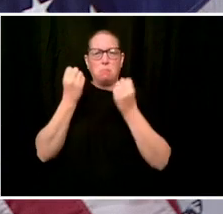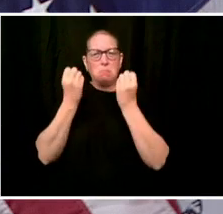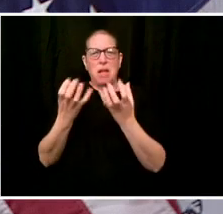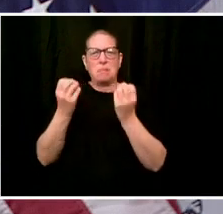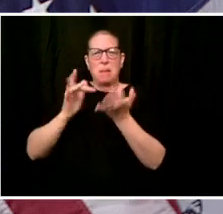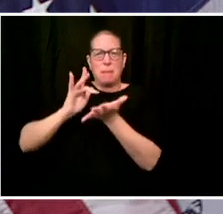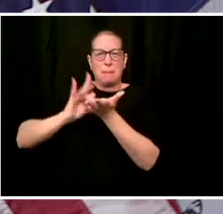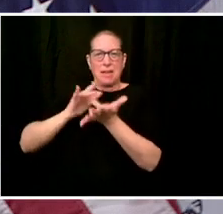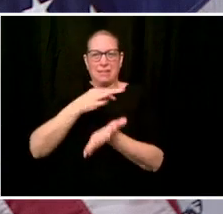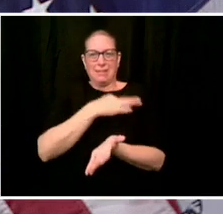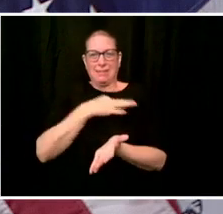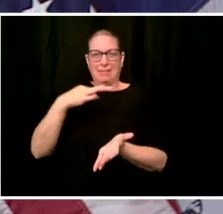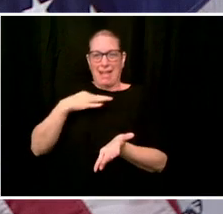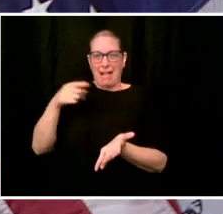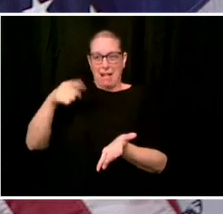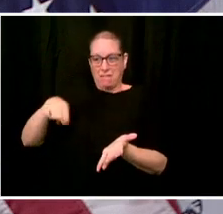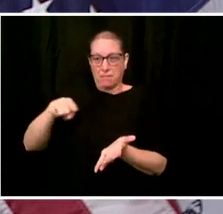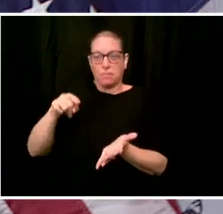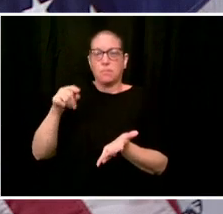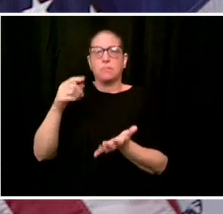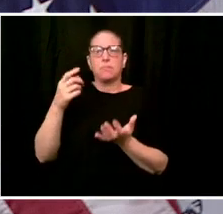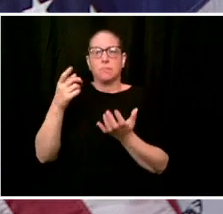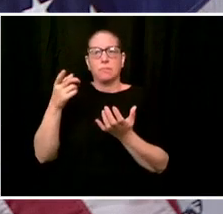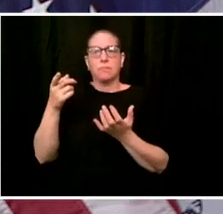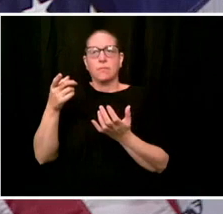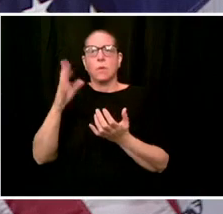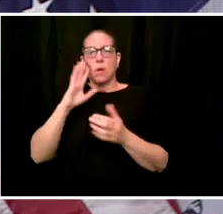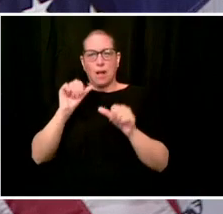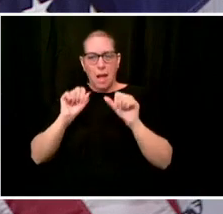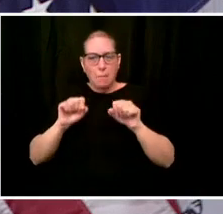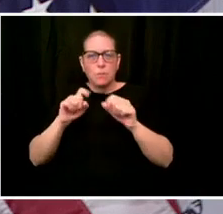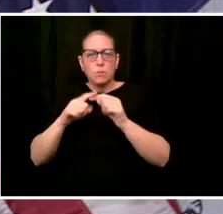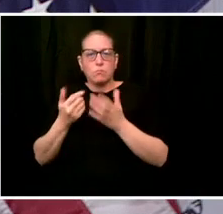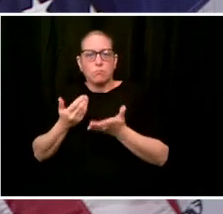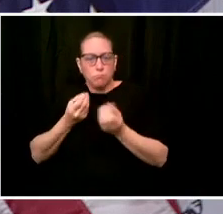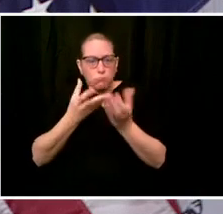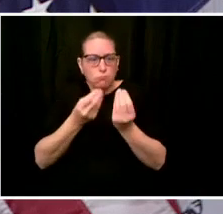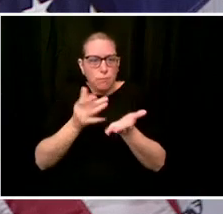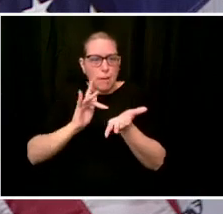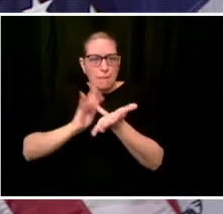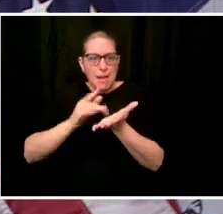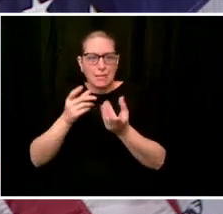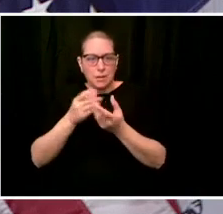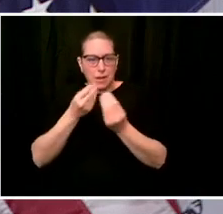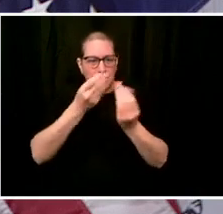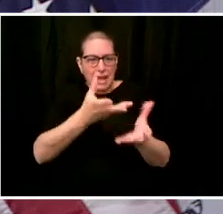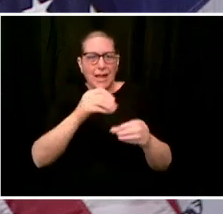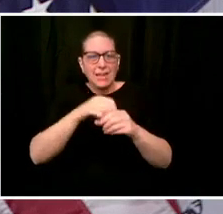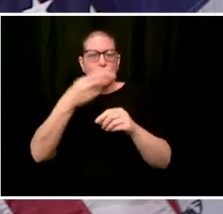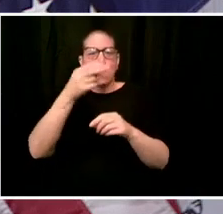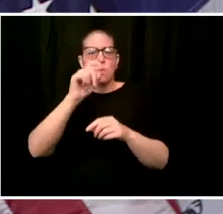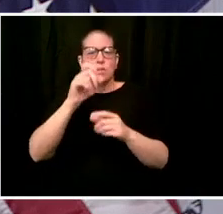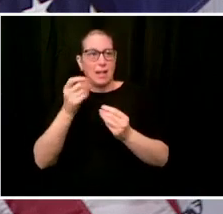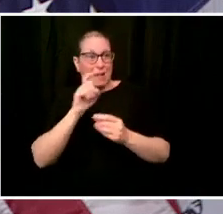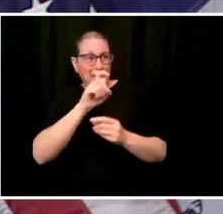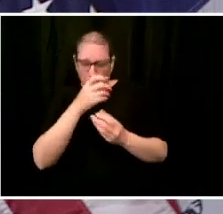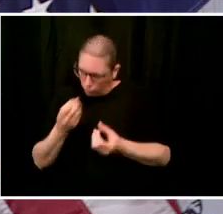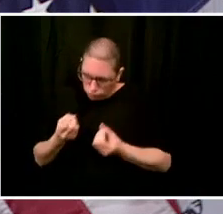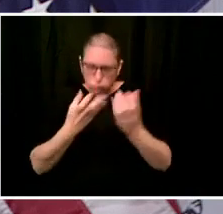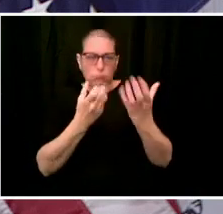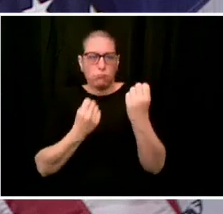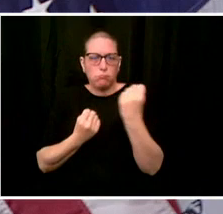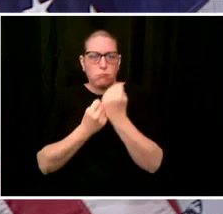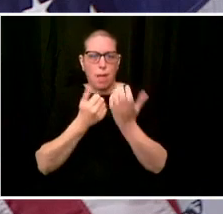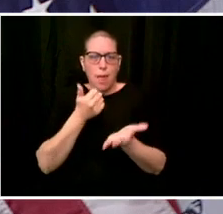medical support, it's available. Clearly, there are lots and lots of hotel rooms available, and we've engaged a number of owners of hotels